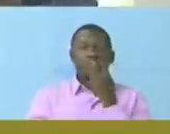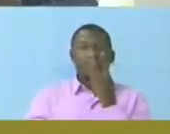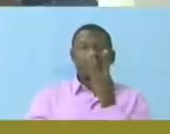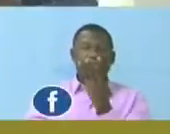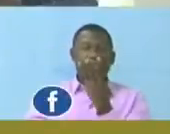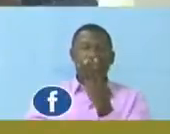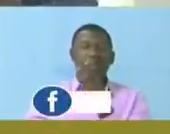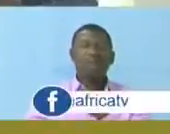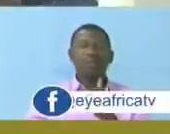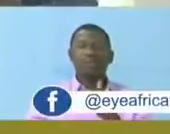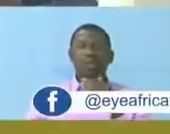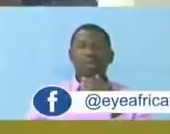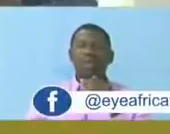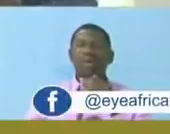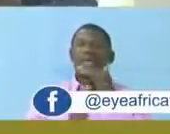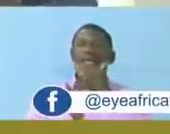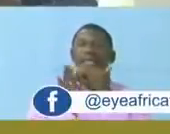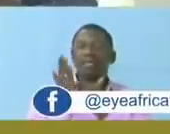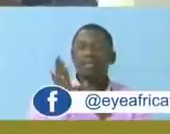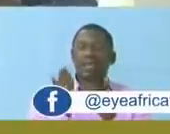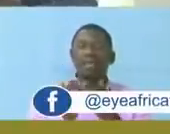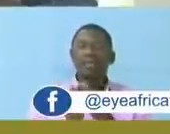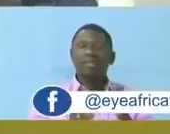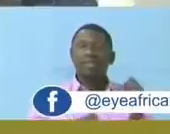you are listed as crime management